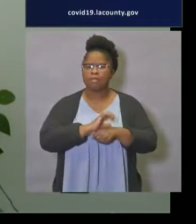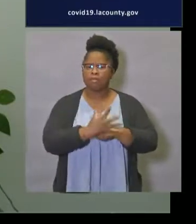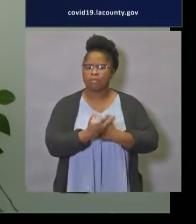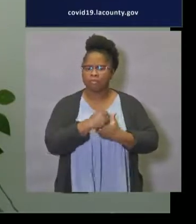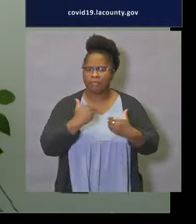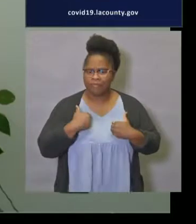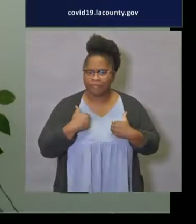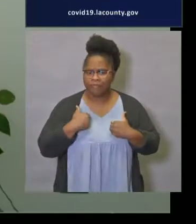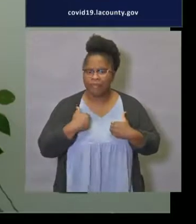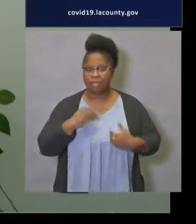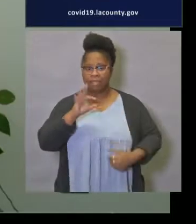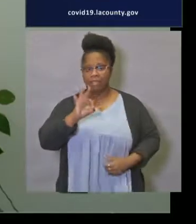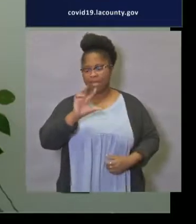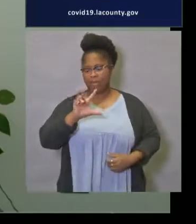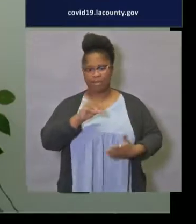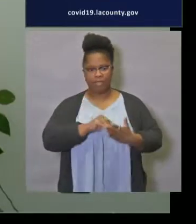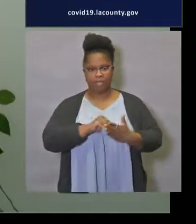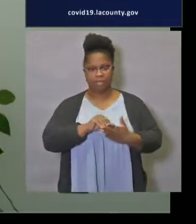now